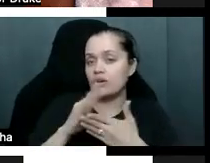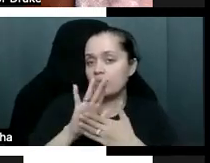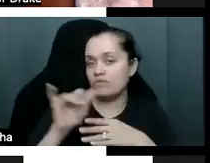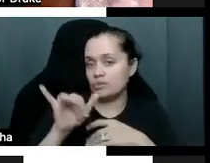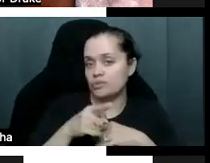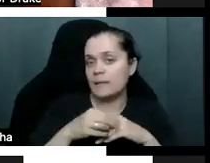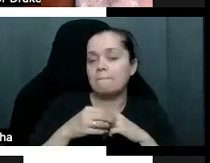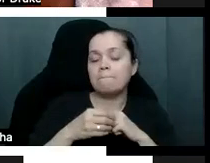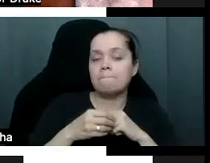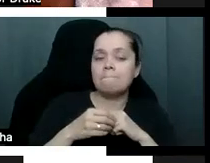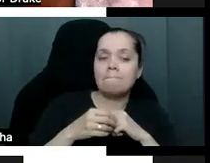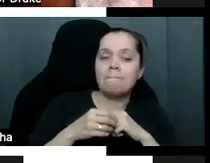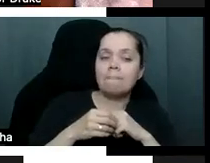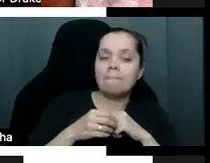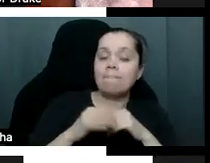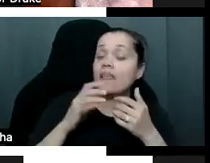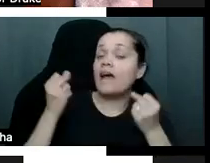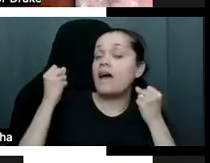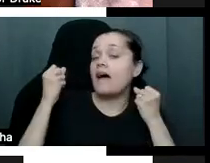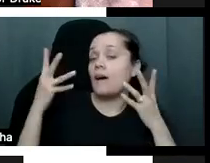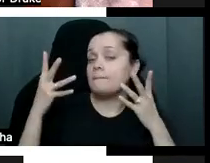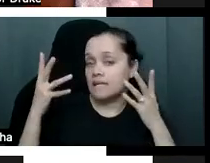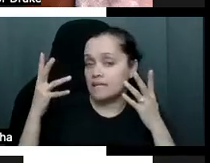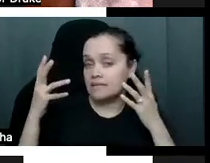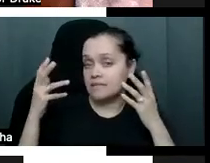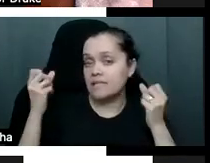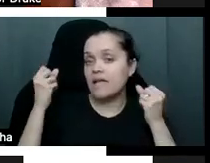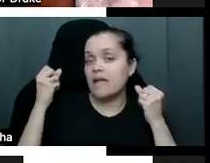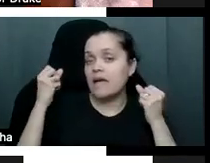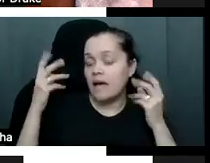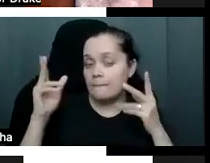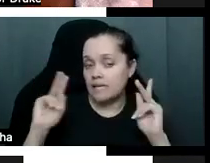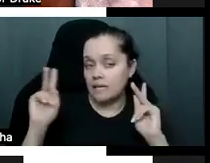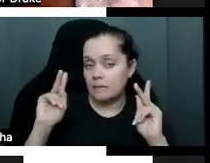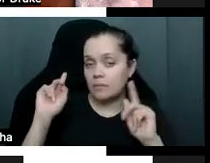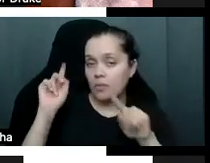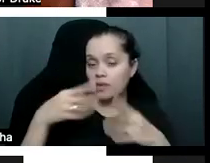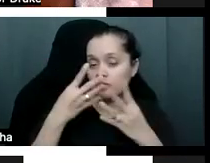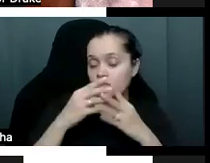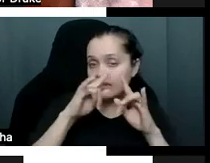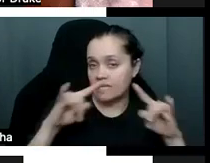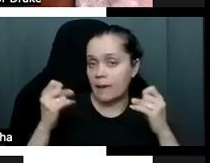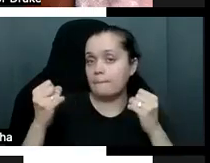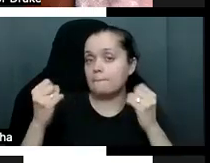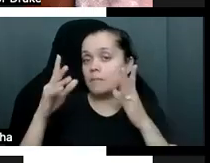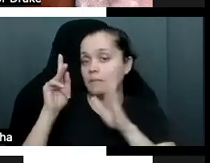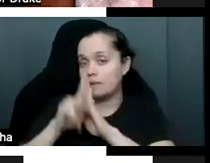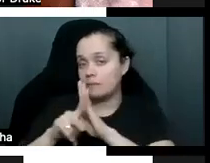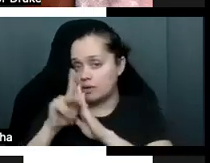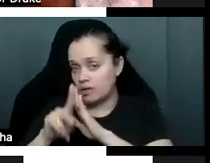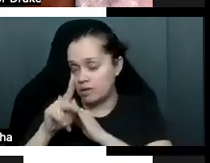All right, so how many then? How many people went to prison camp? How many people were killed under